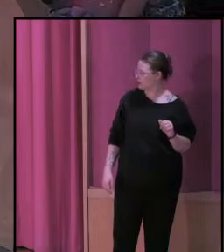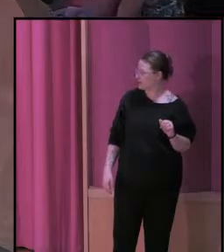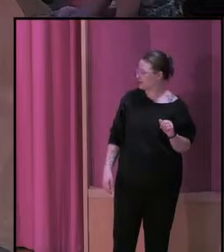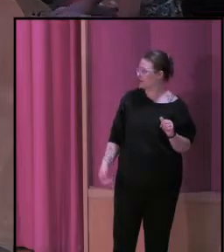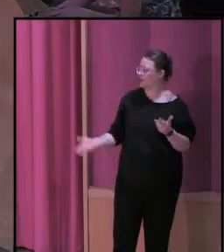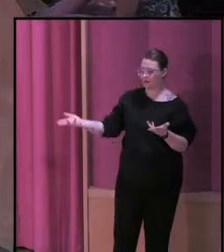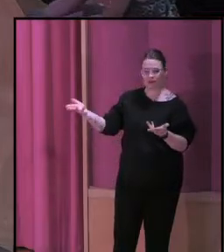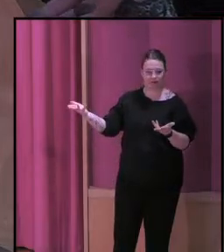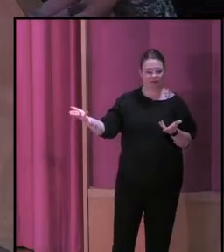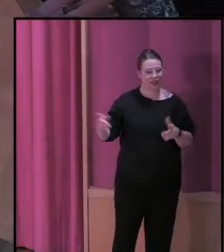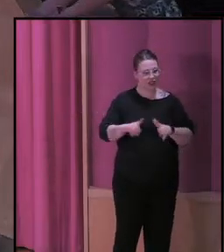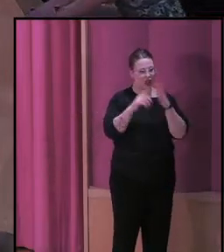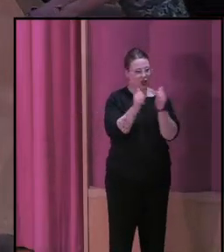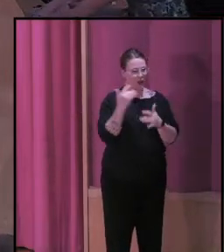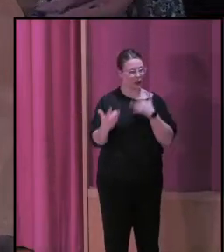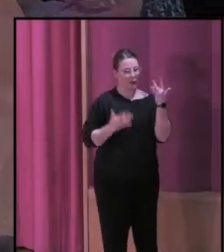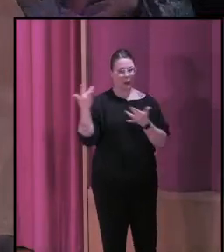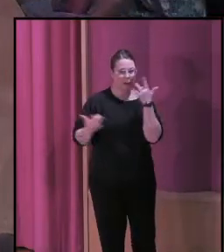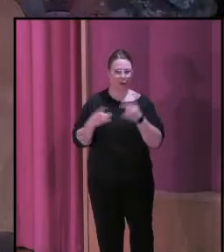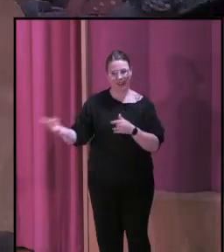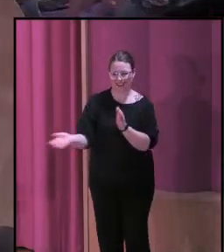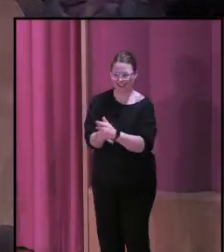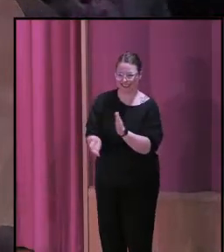That was the bang.